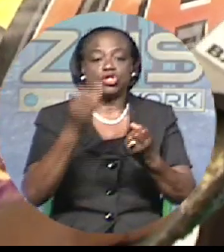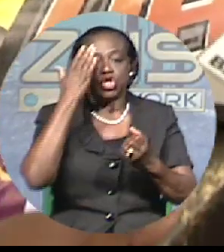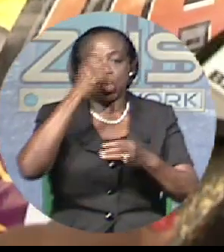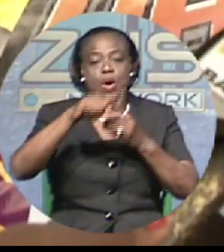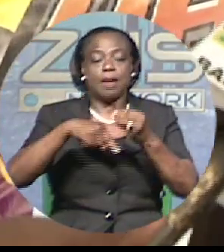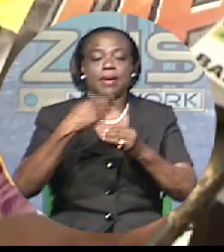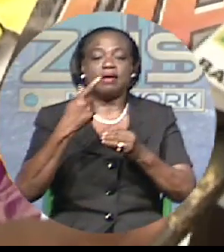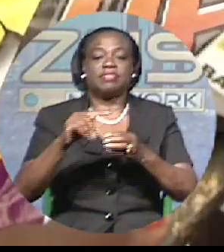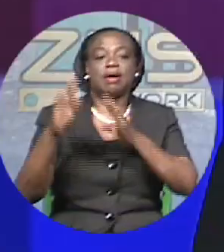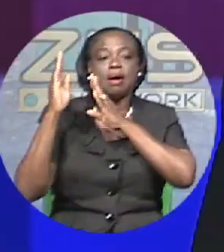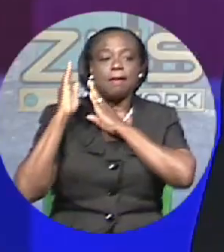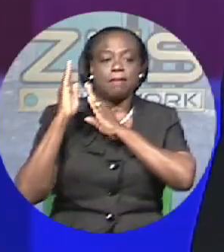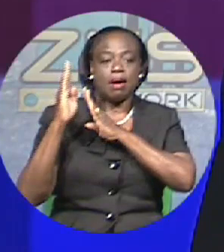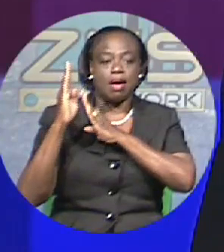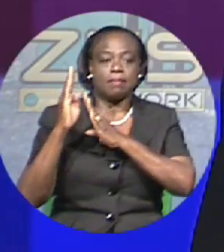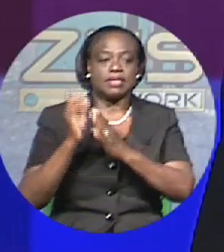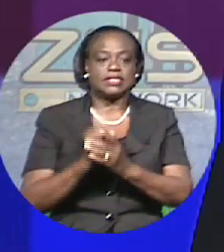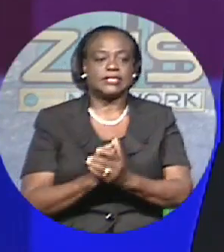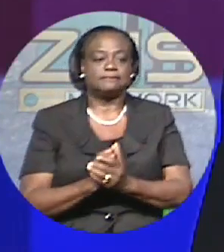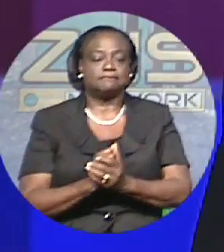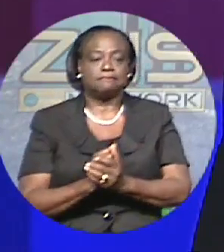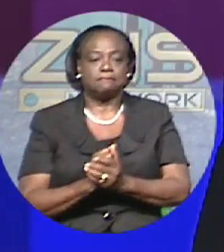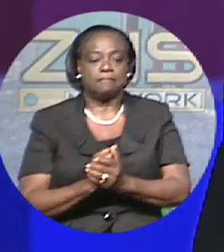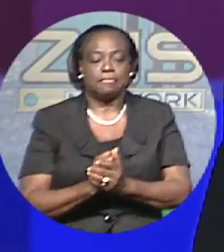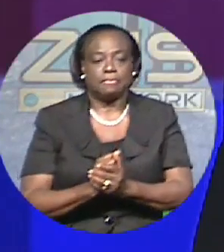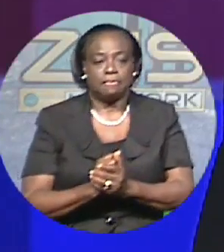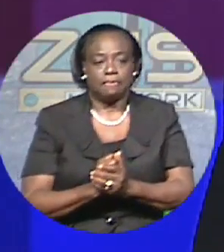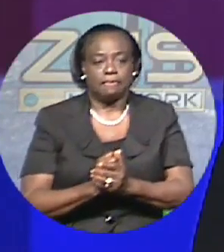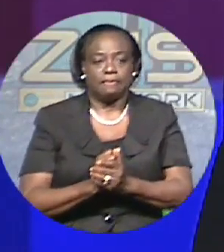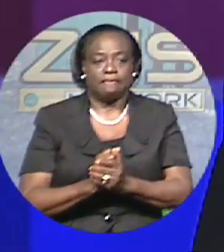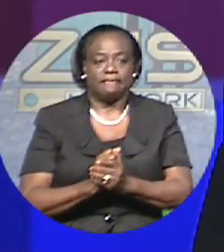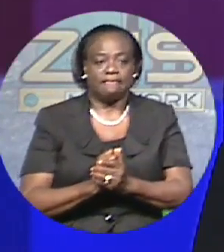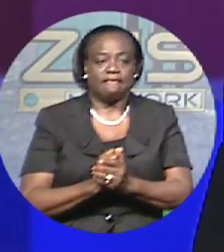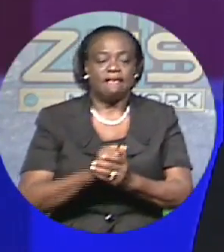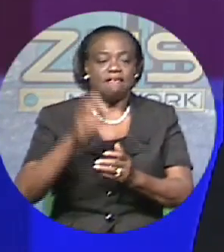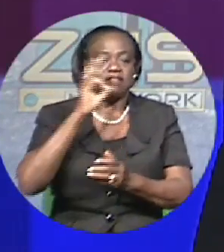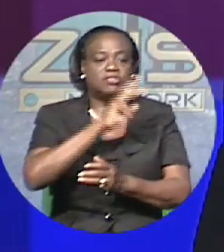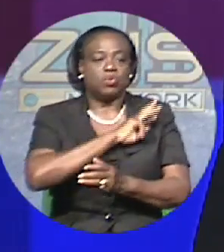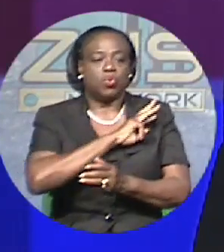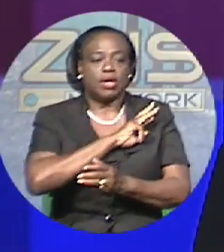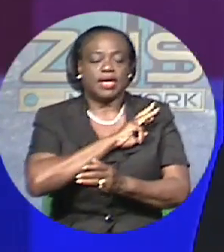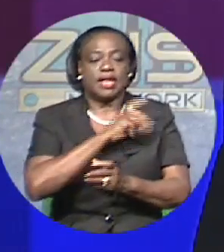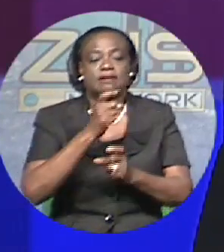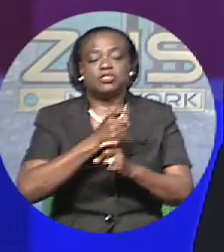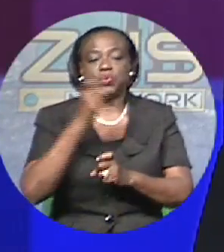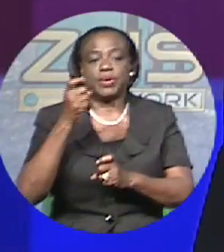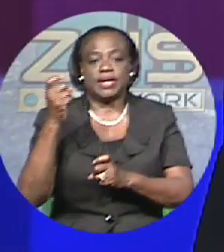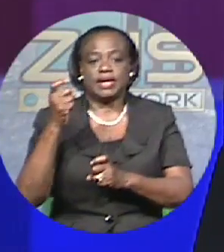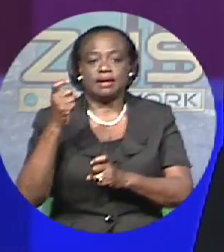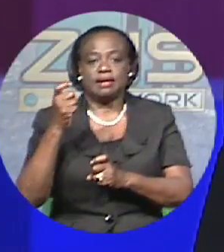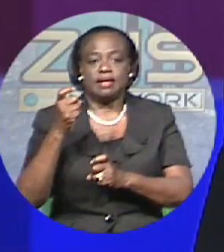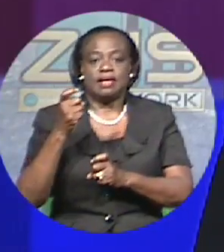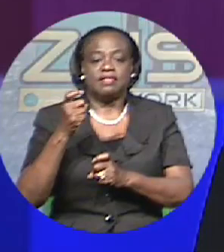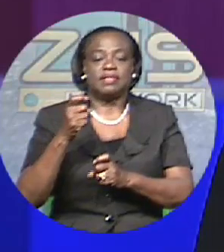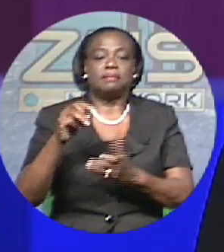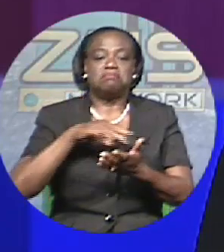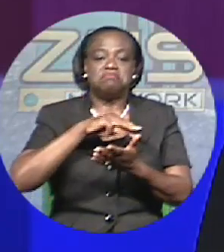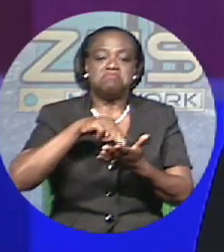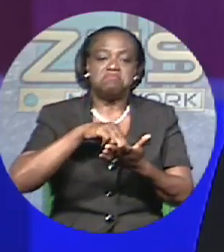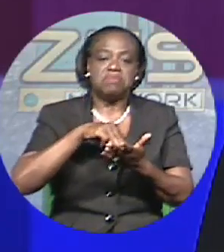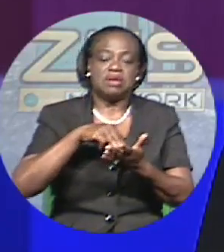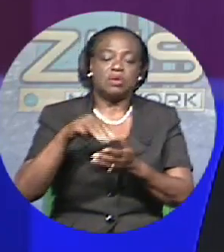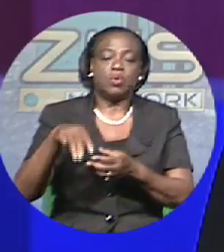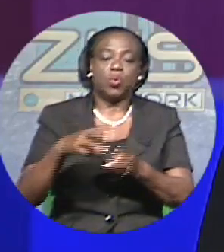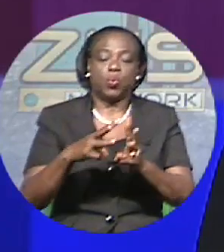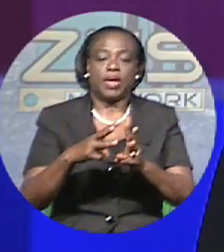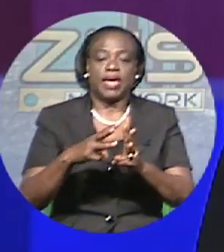Bahamas. From pro boxing, after winning the vacant WBC Continental Americas middleweight title last month,